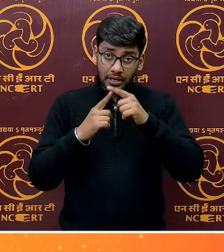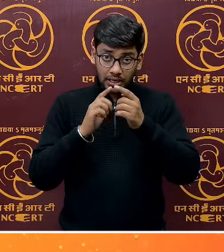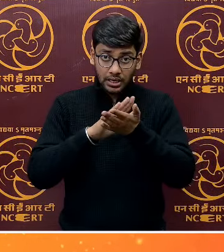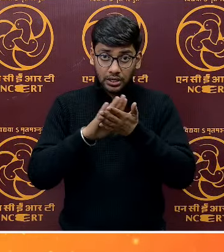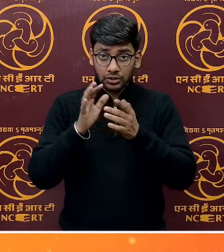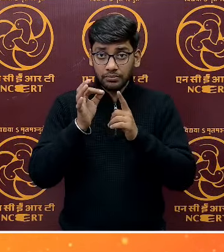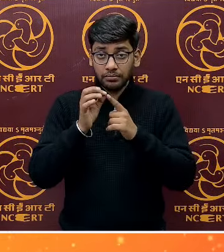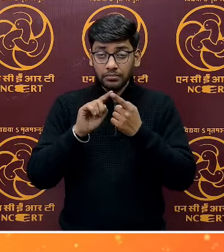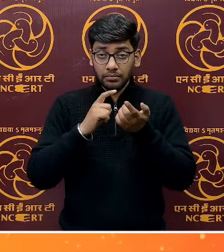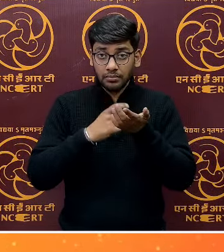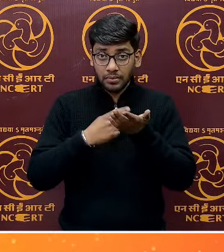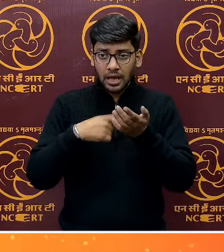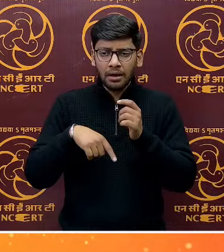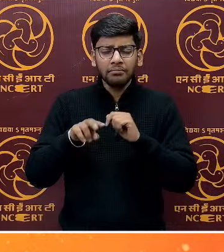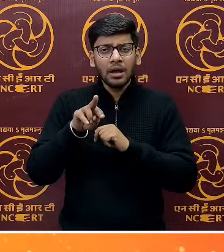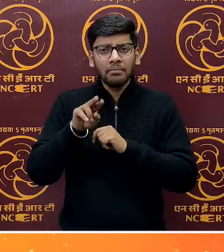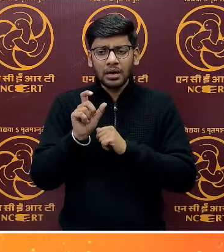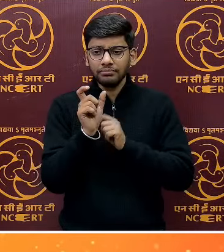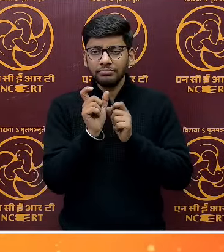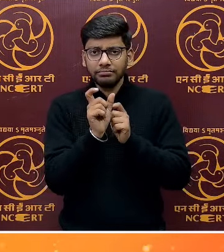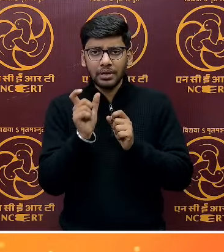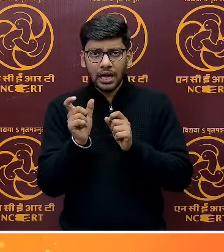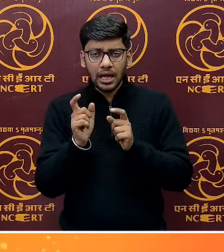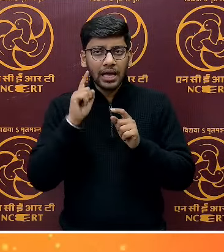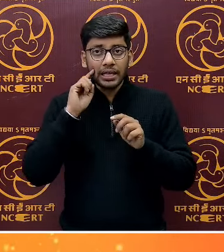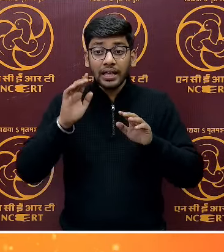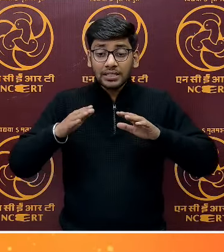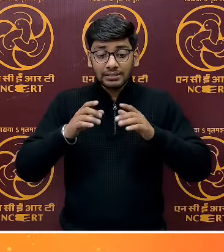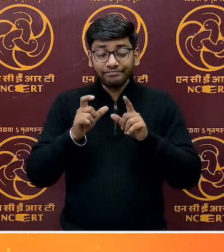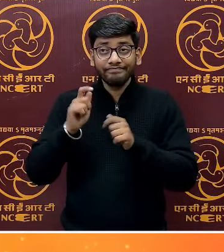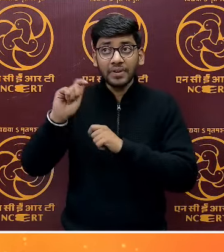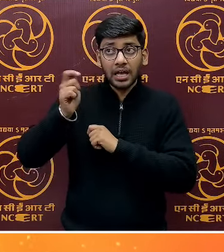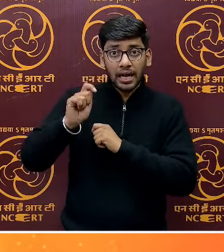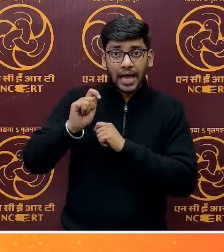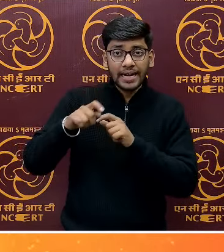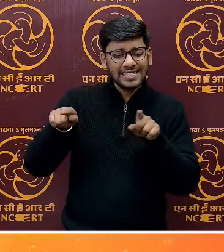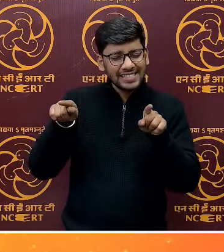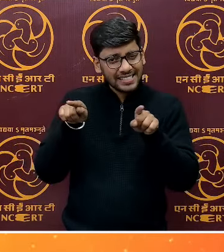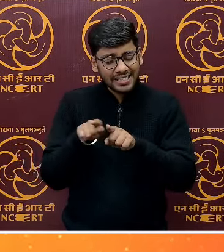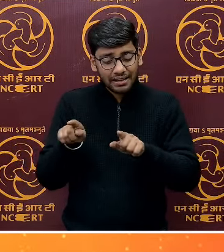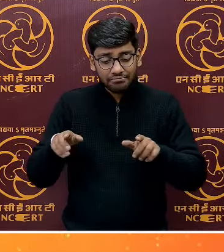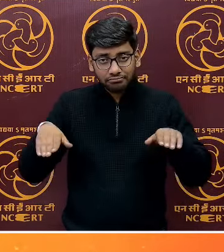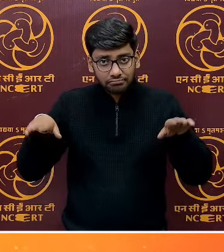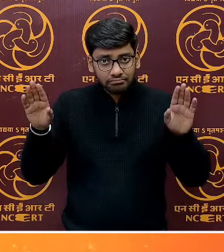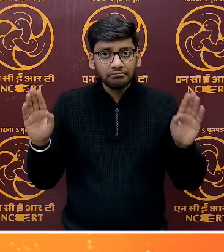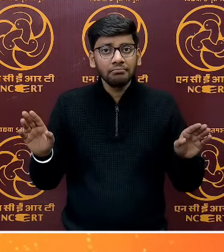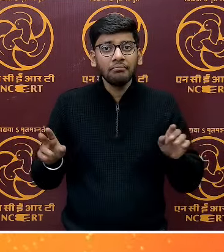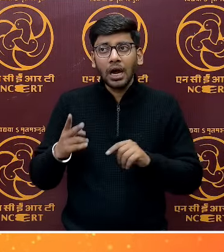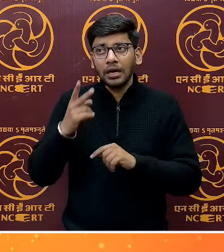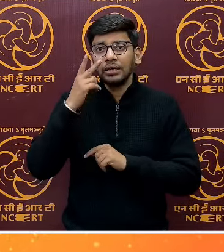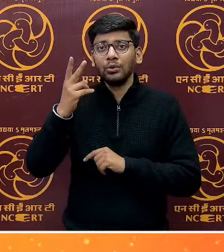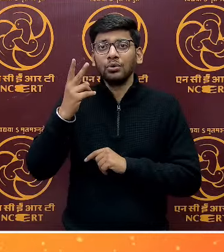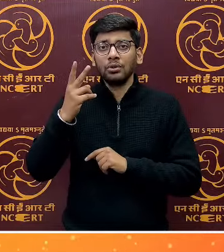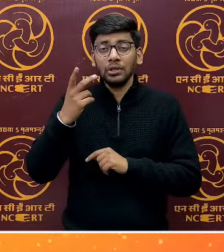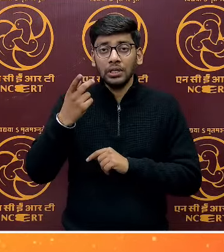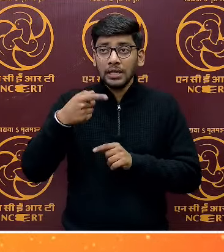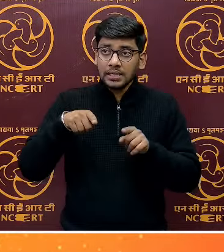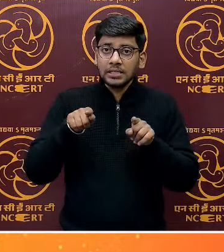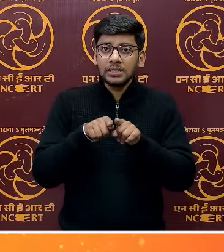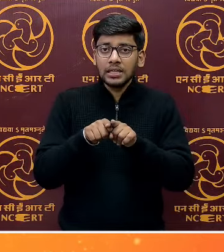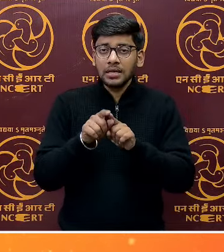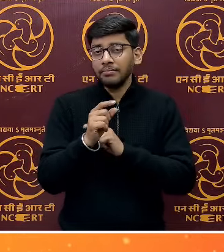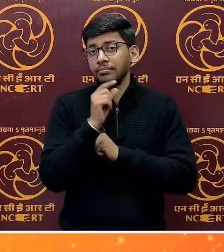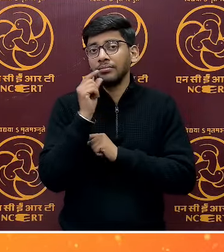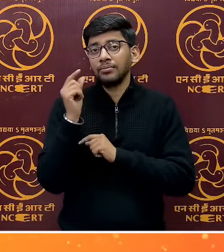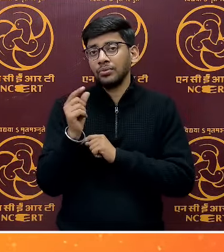to describe how the kites look while flying. The paper wing refers to the structure of the kite. The kite